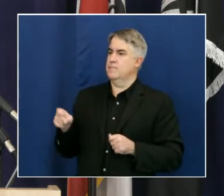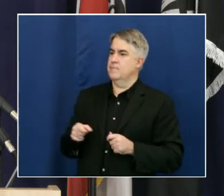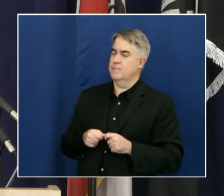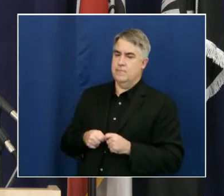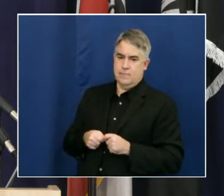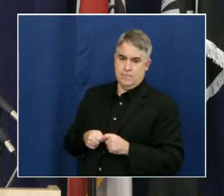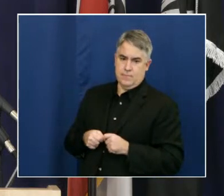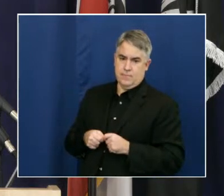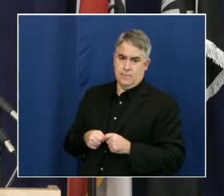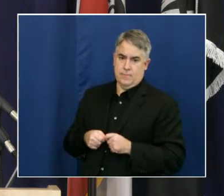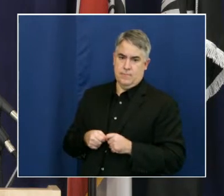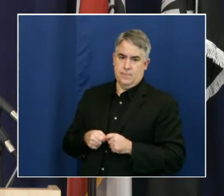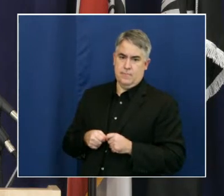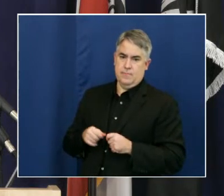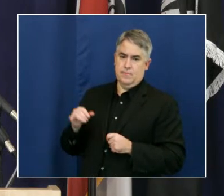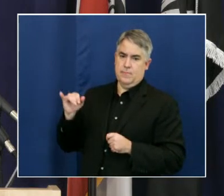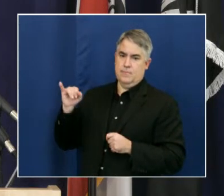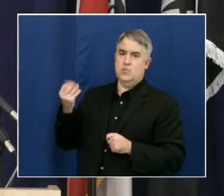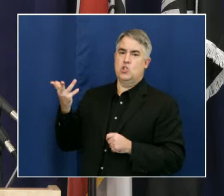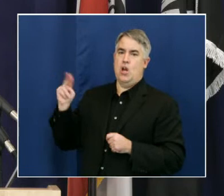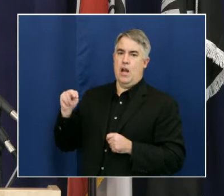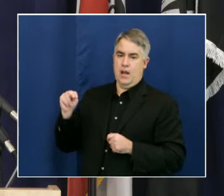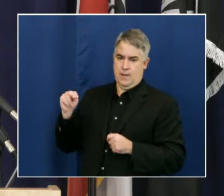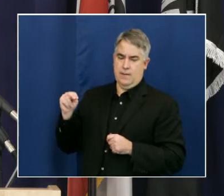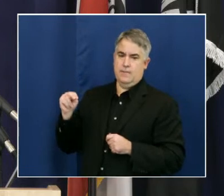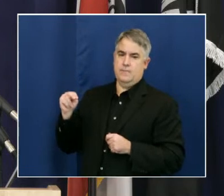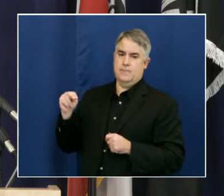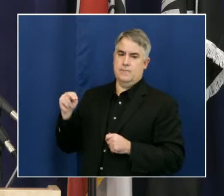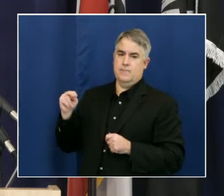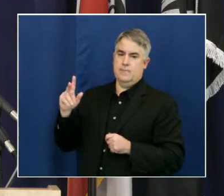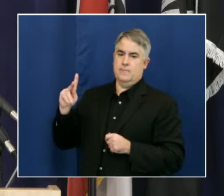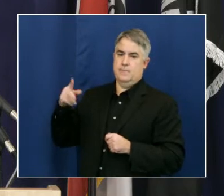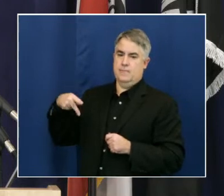This question is from John Carroll with KPBS.